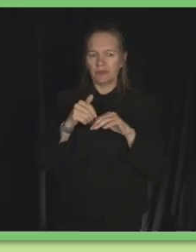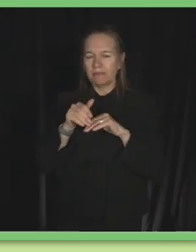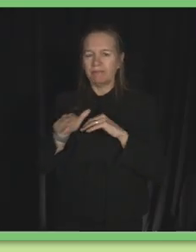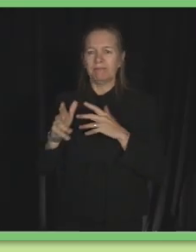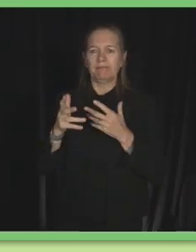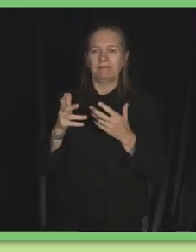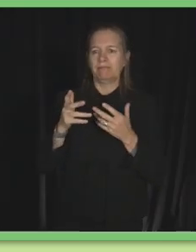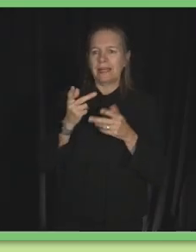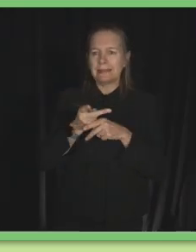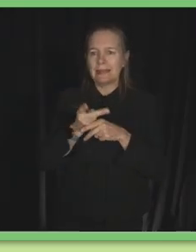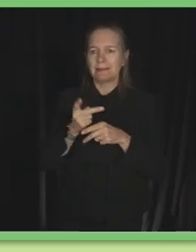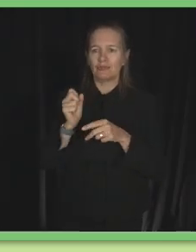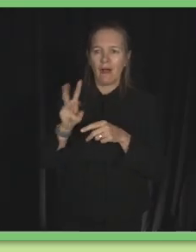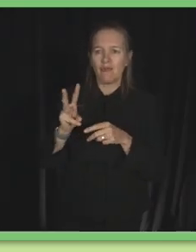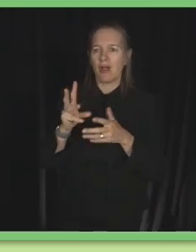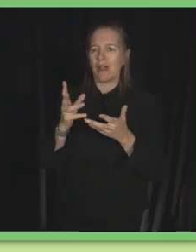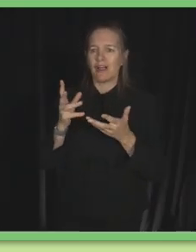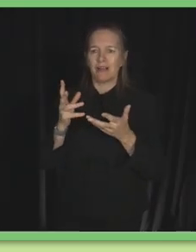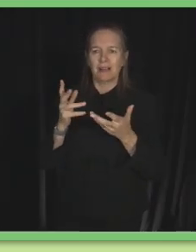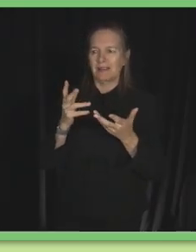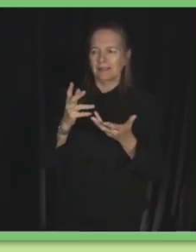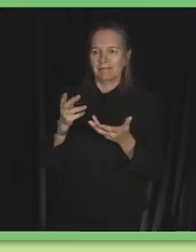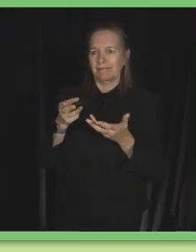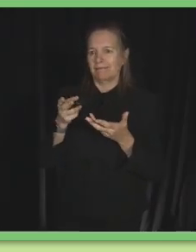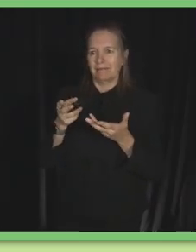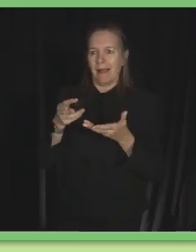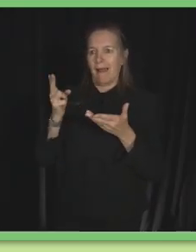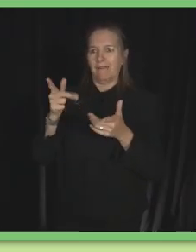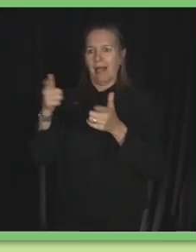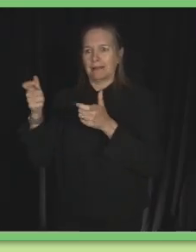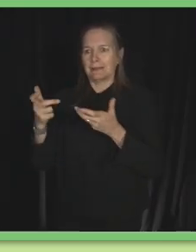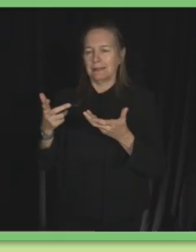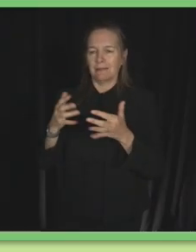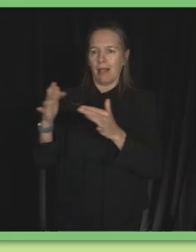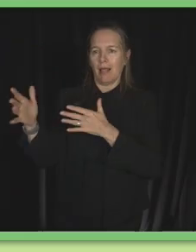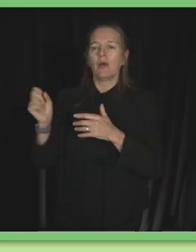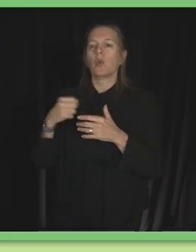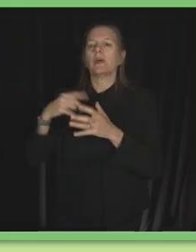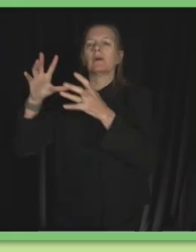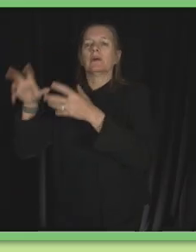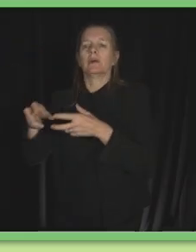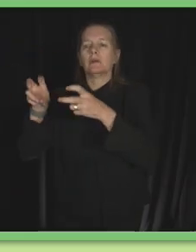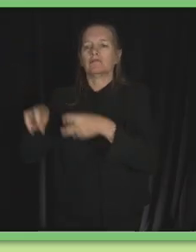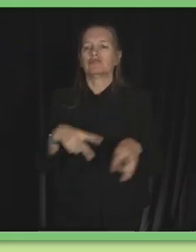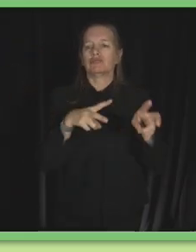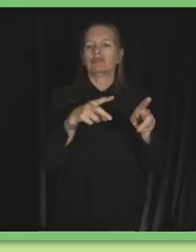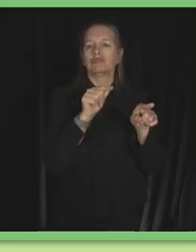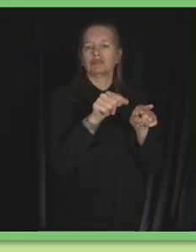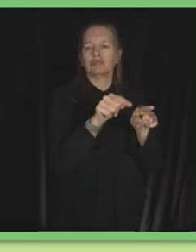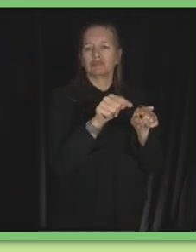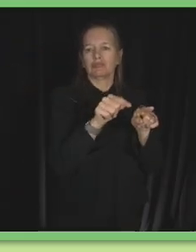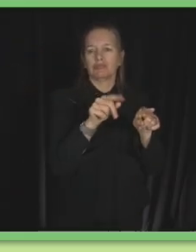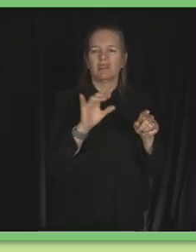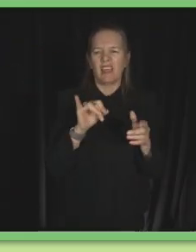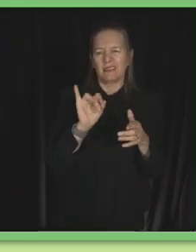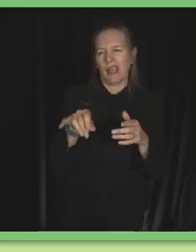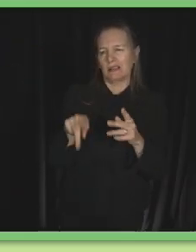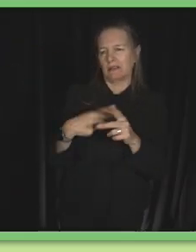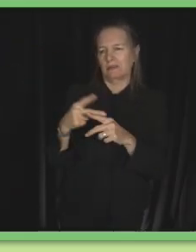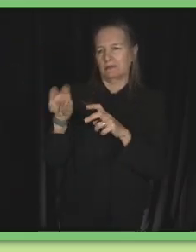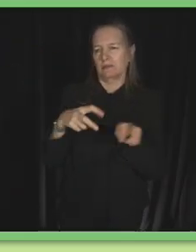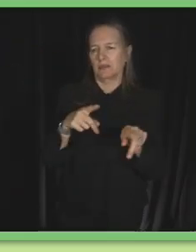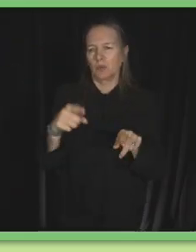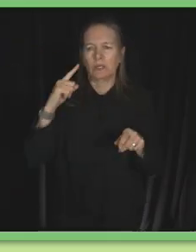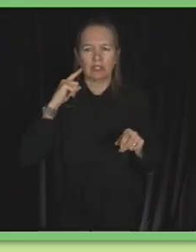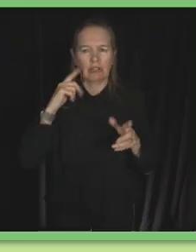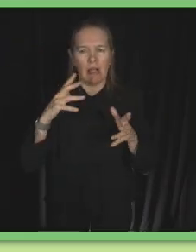software at high velocity and high quality. And so we embarked on one of those monolith to microservices transitions that you hear so much about. We were